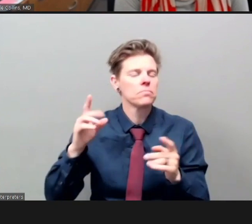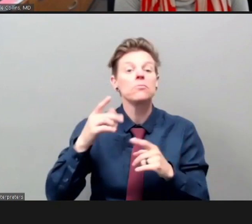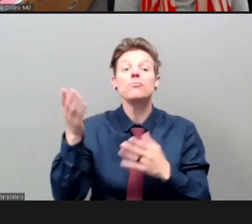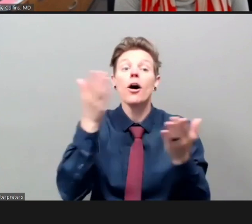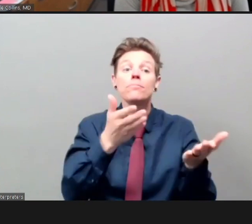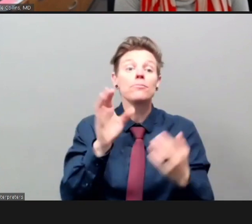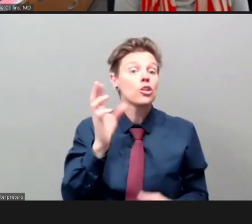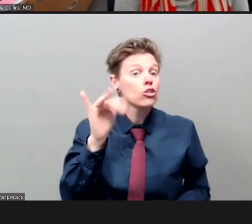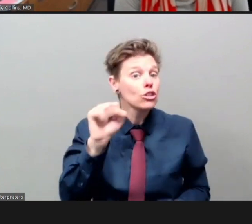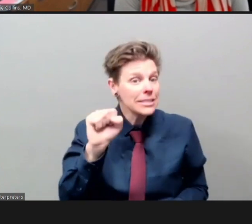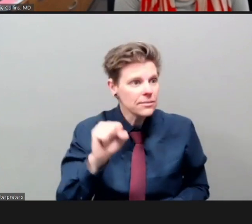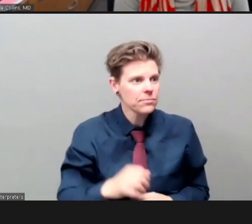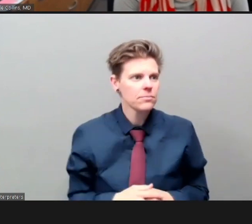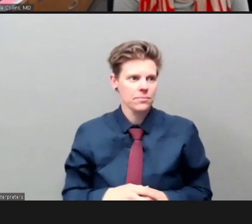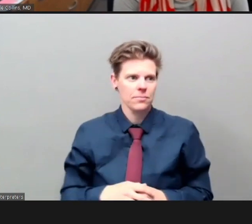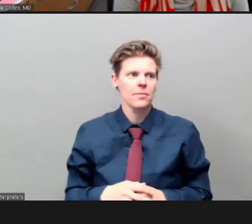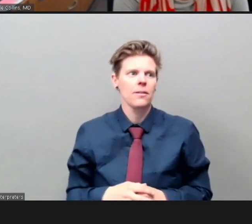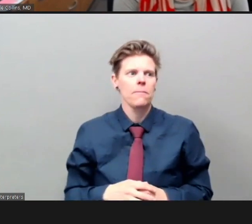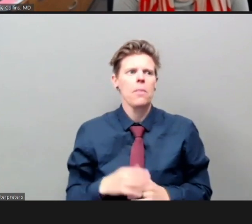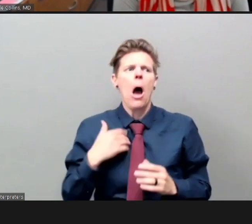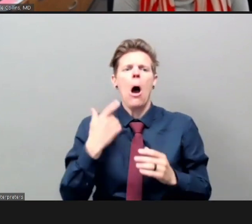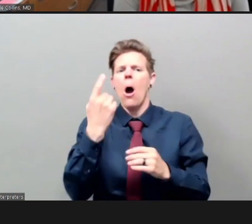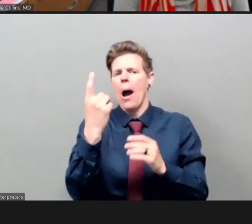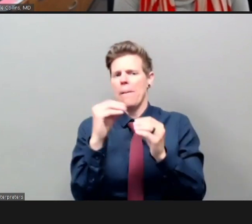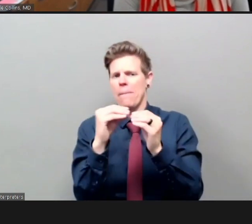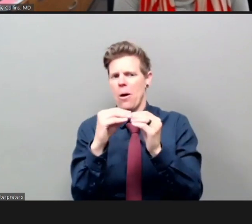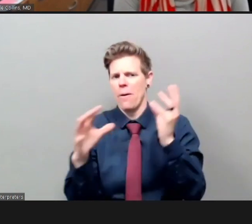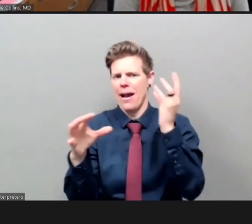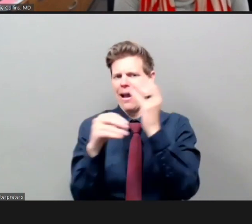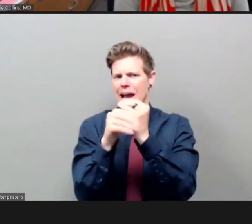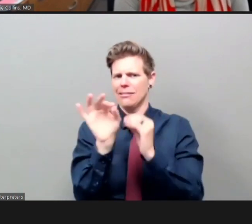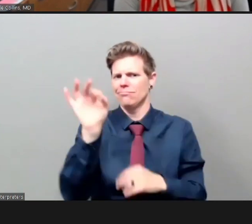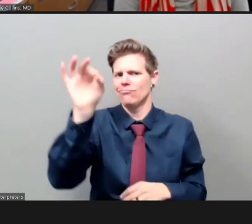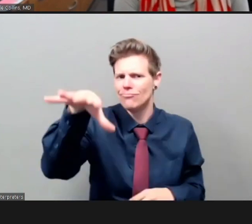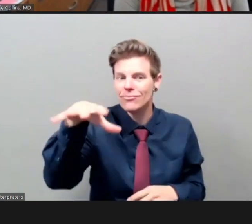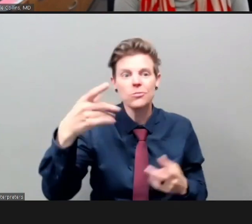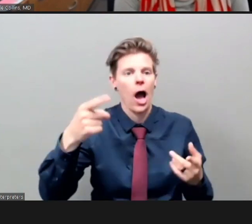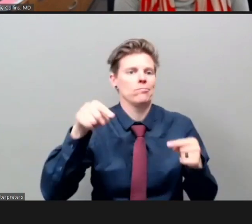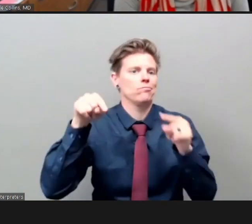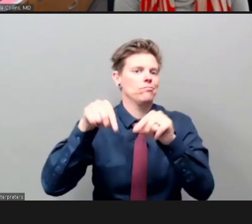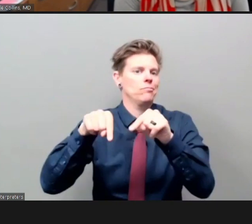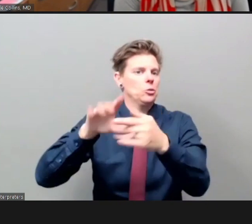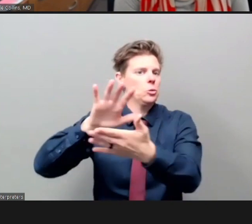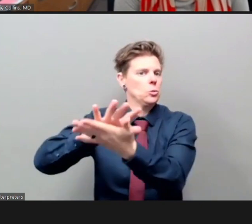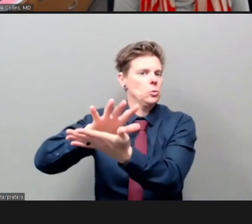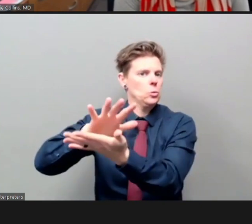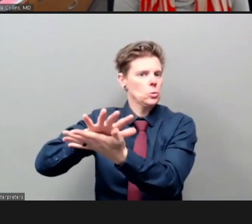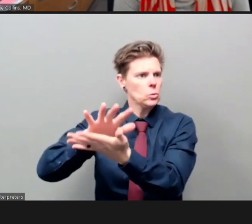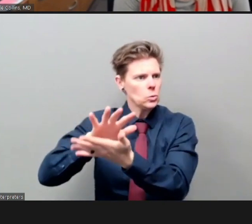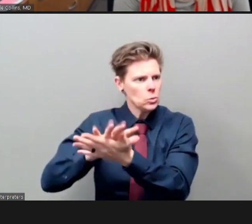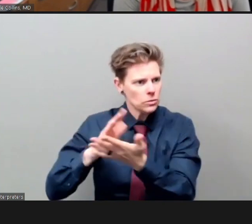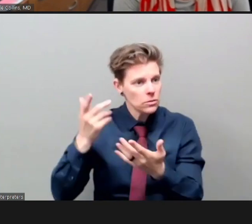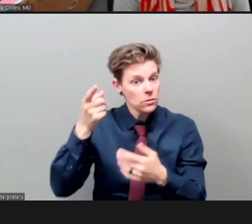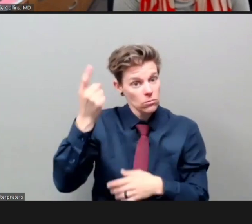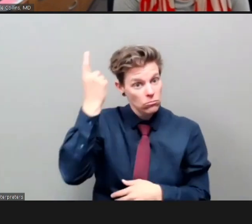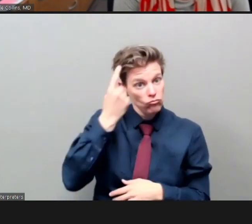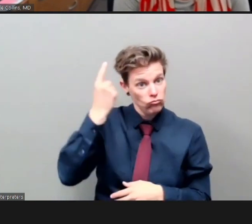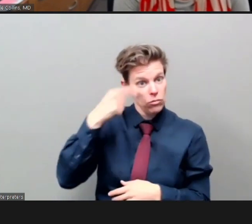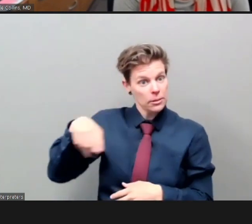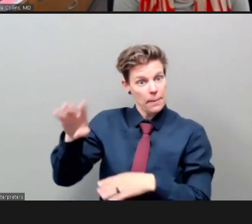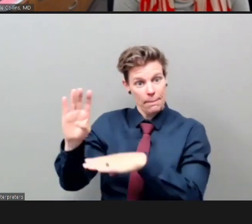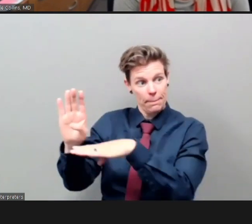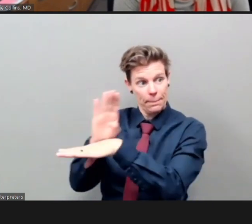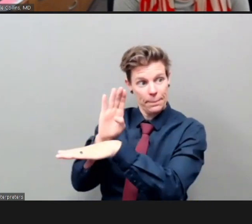one other question related to schools. This is kind of in consideration when you think about businesses and how if they have a